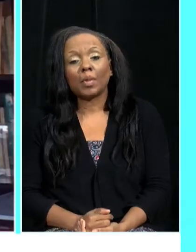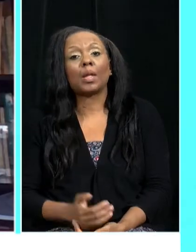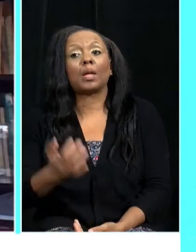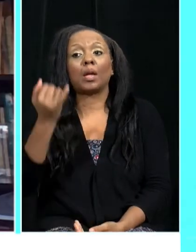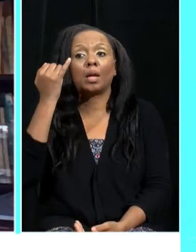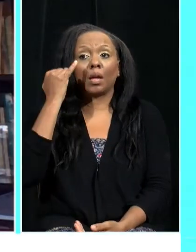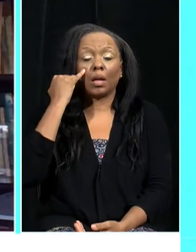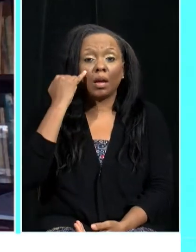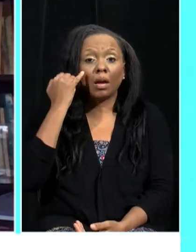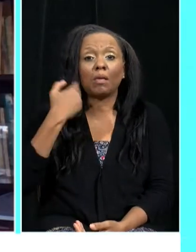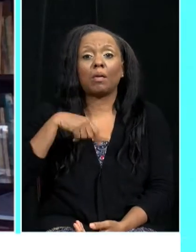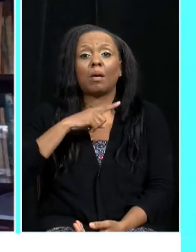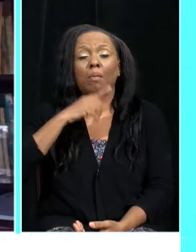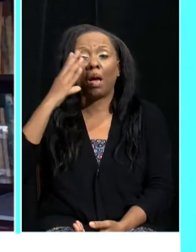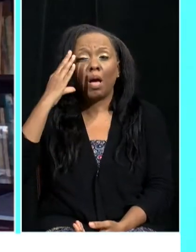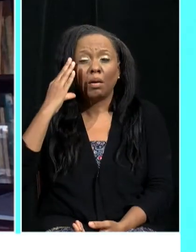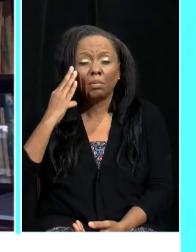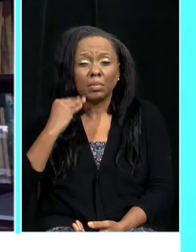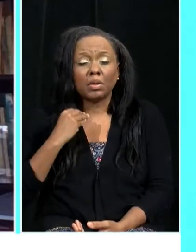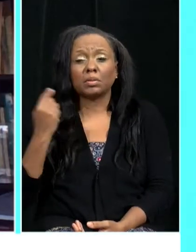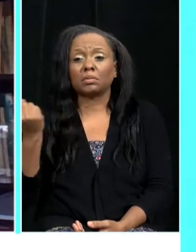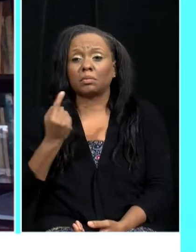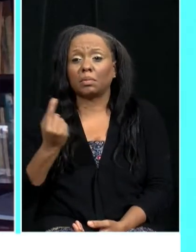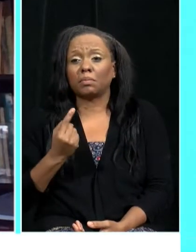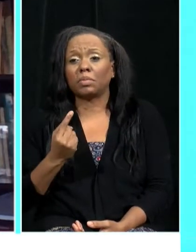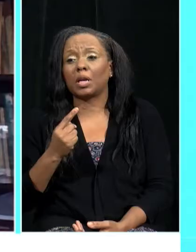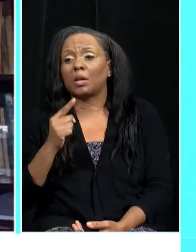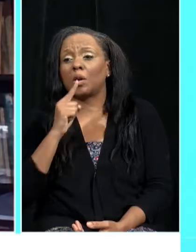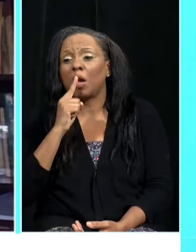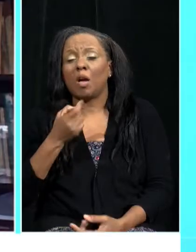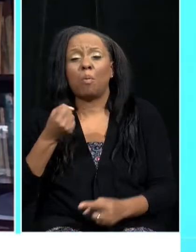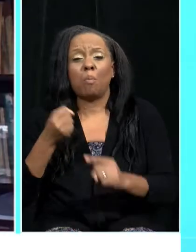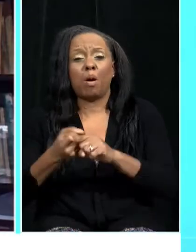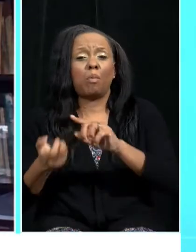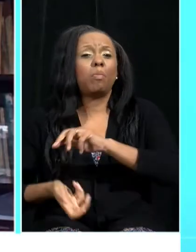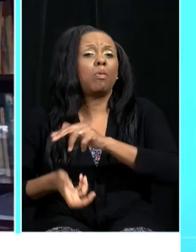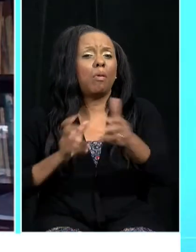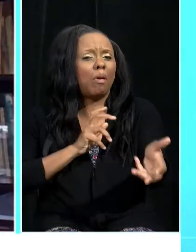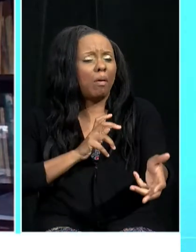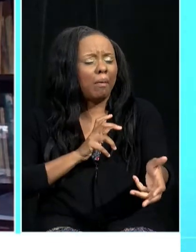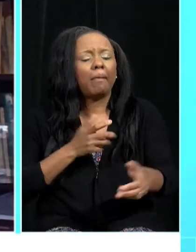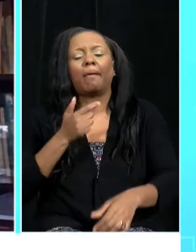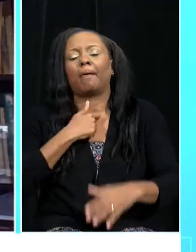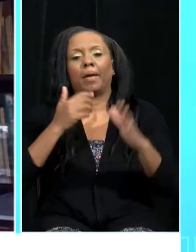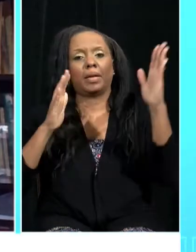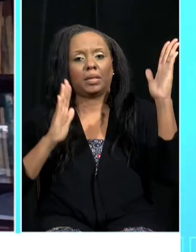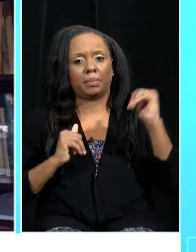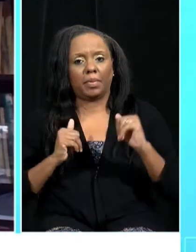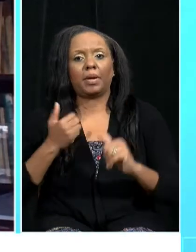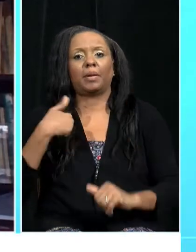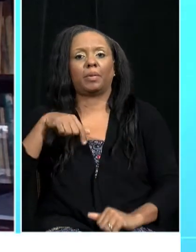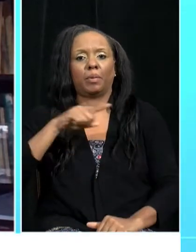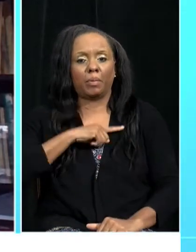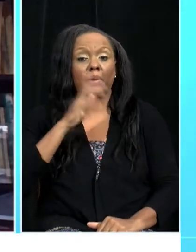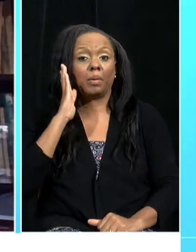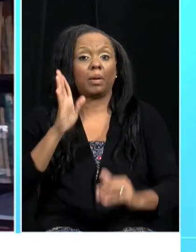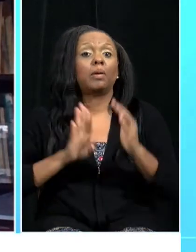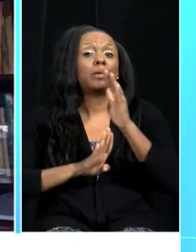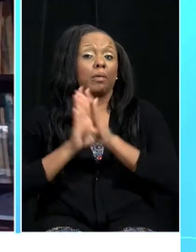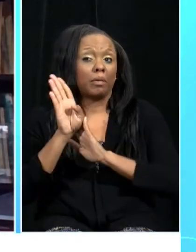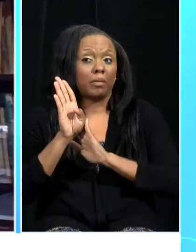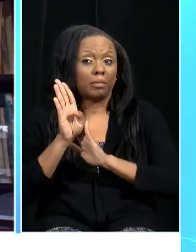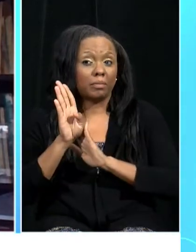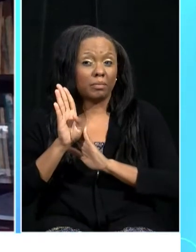would expect the Barbados economy to experience some robust growth for the 2021 year. However, we